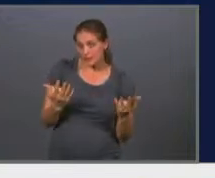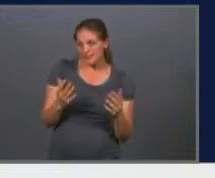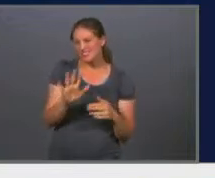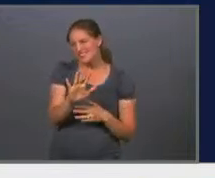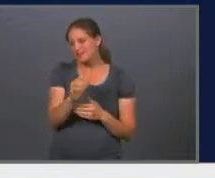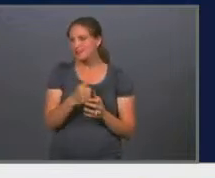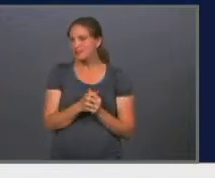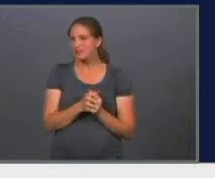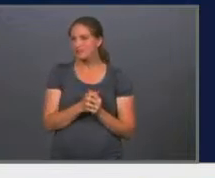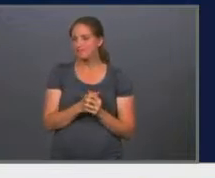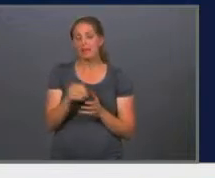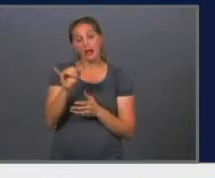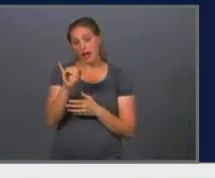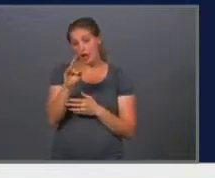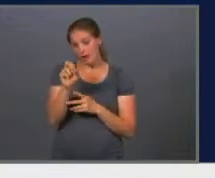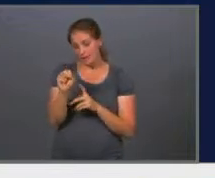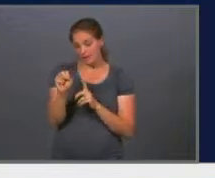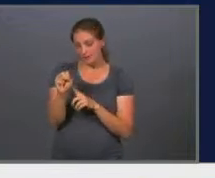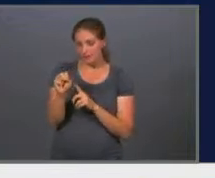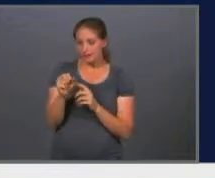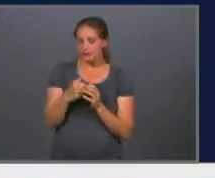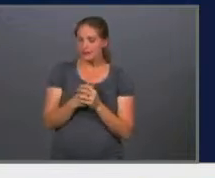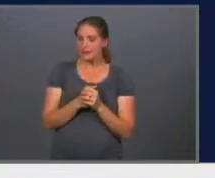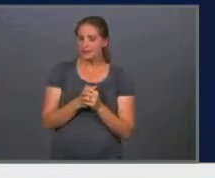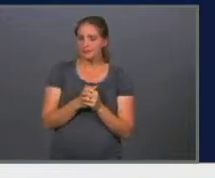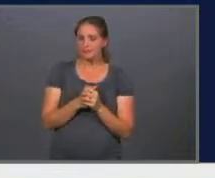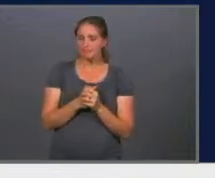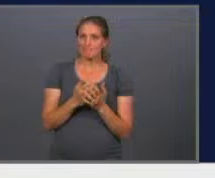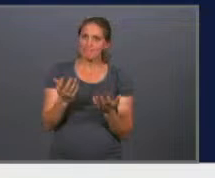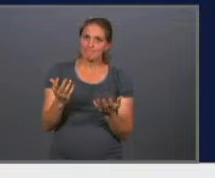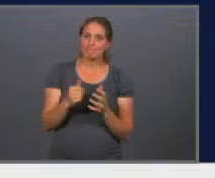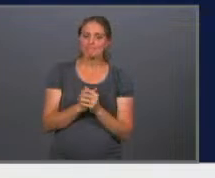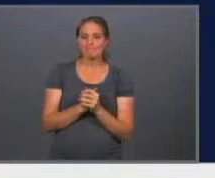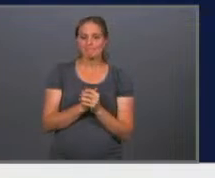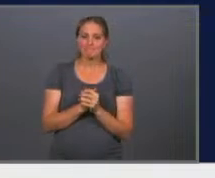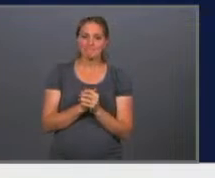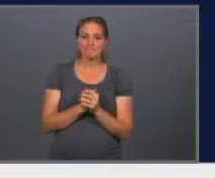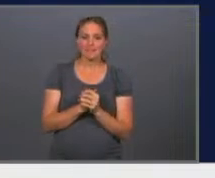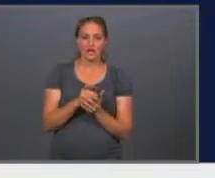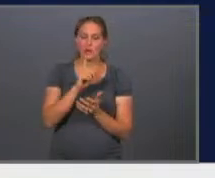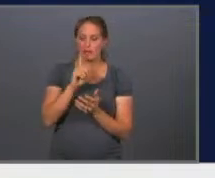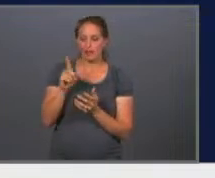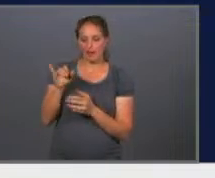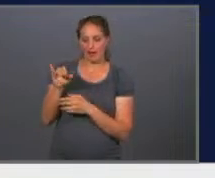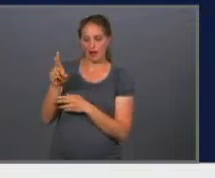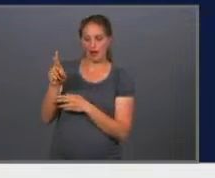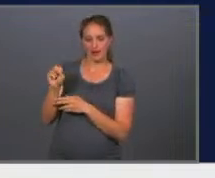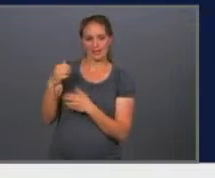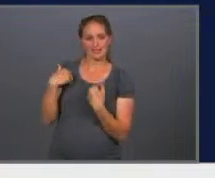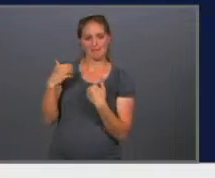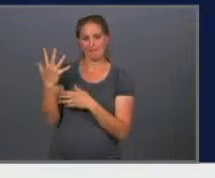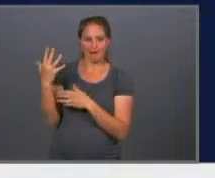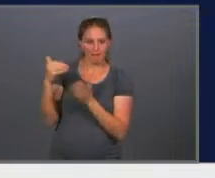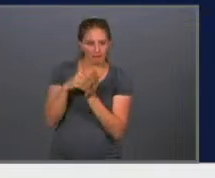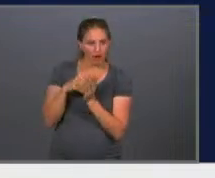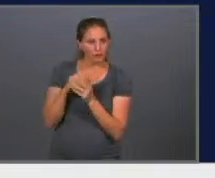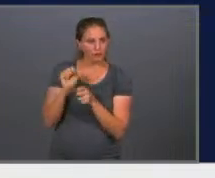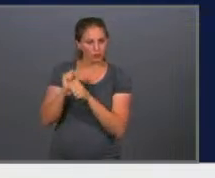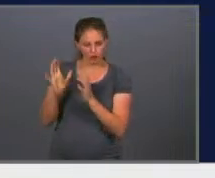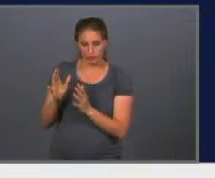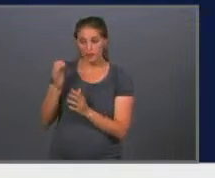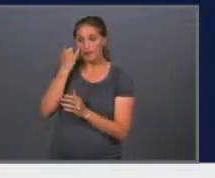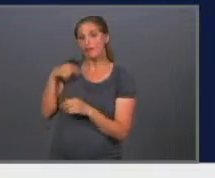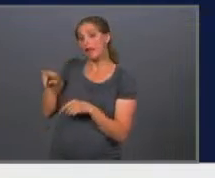the IRS. This area employs 5,000 IRS workers, and if they can do their